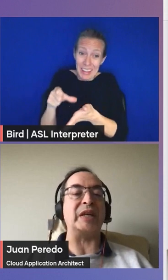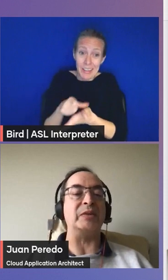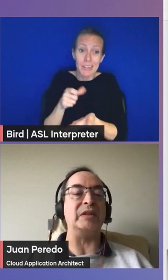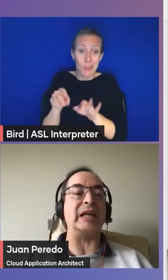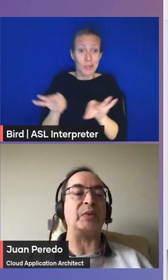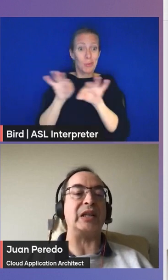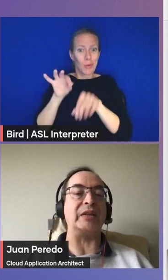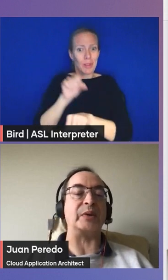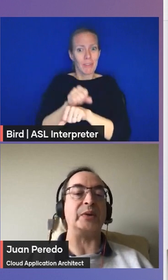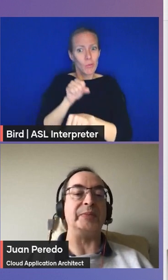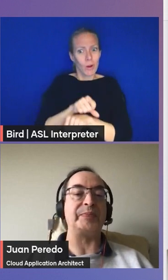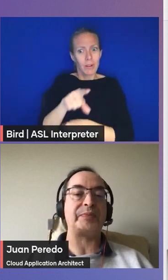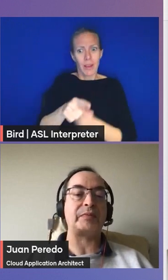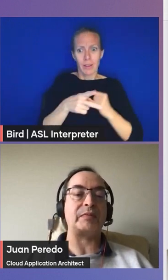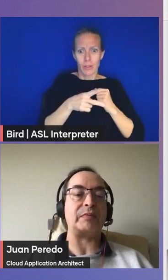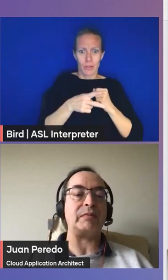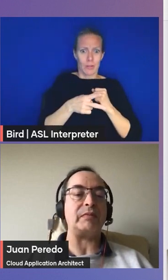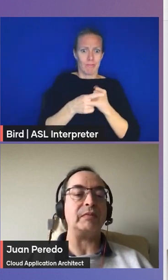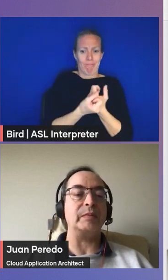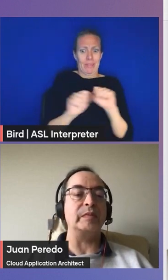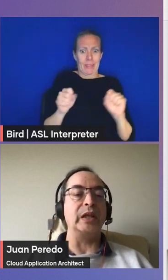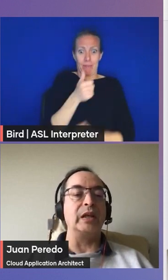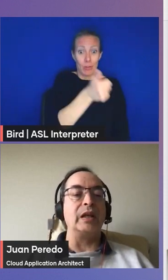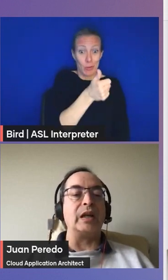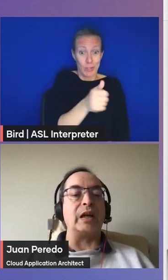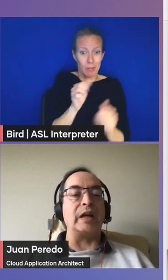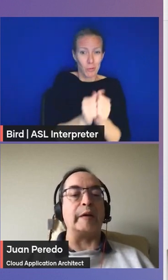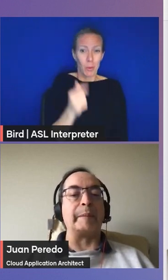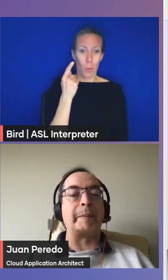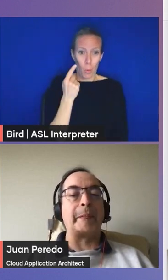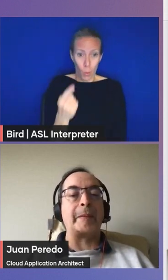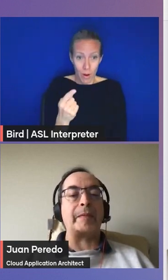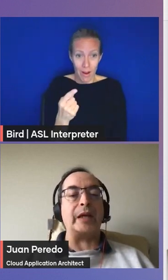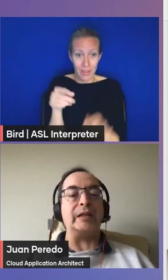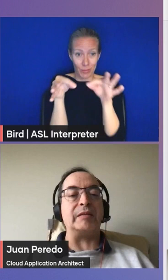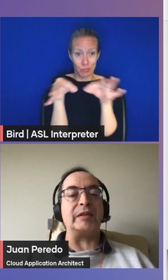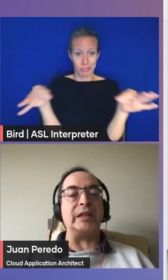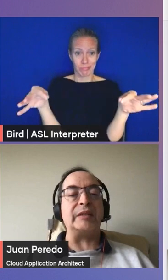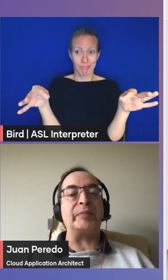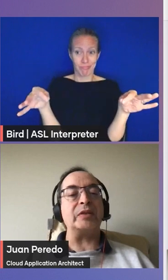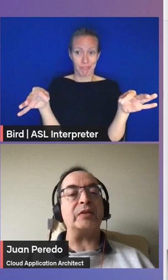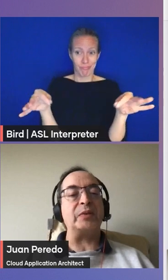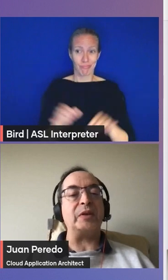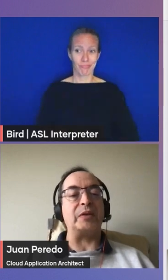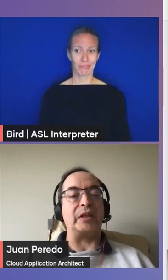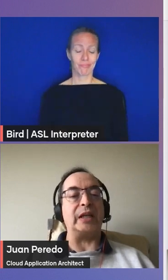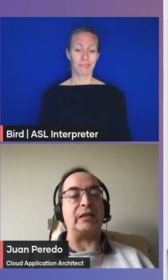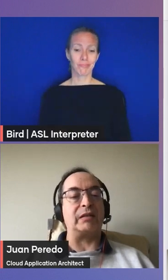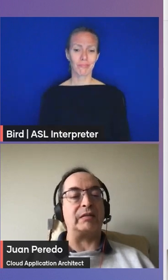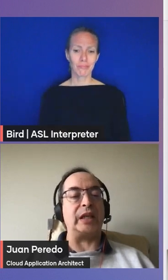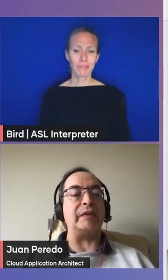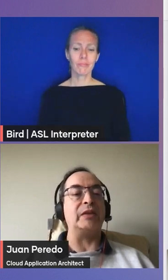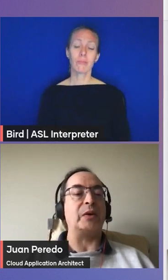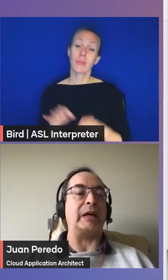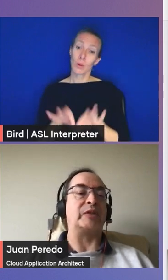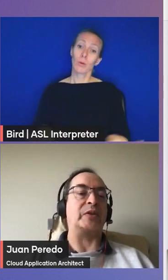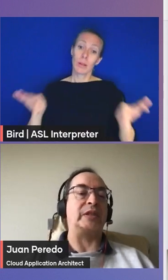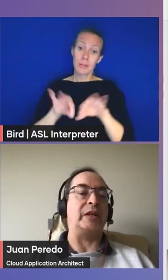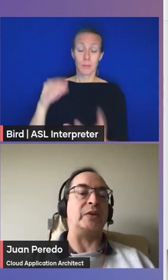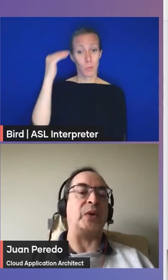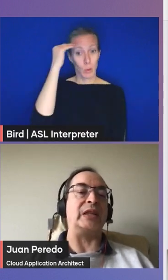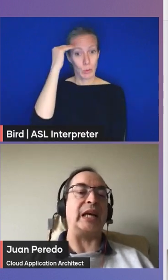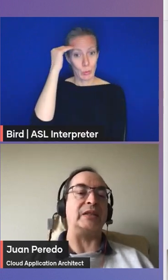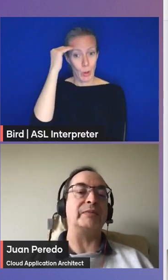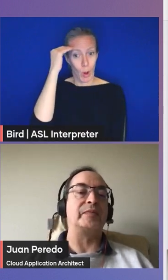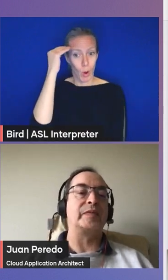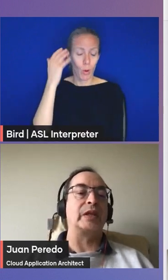just by doing that one line of code. And it's important to note that even though I'm showing here